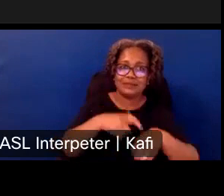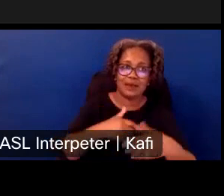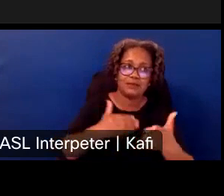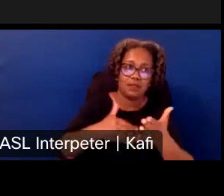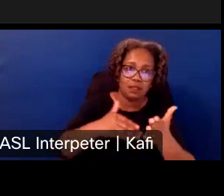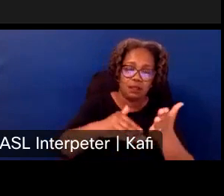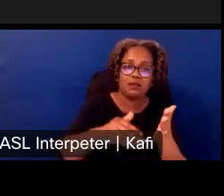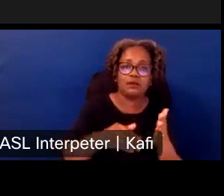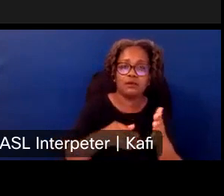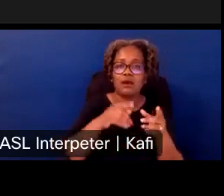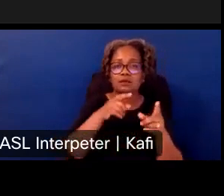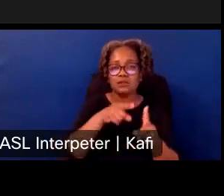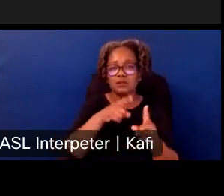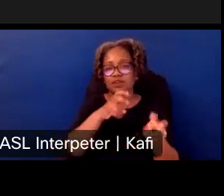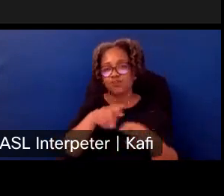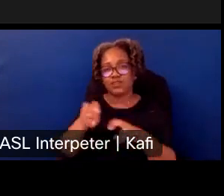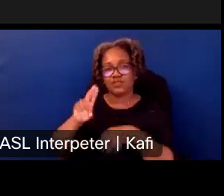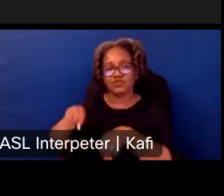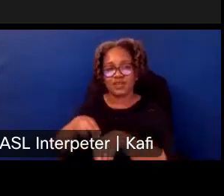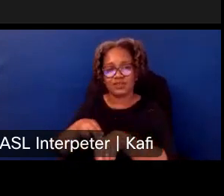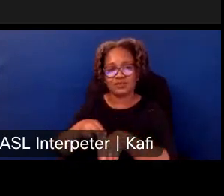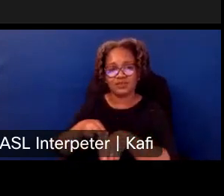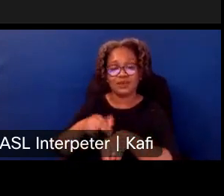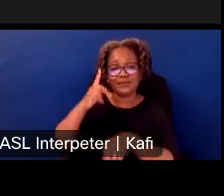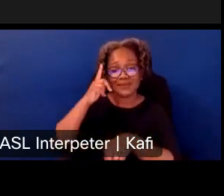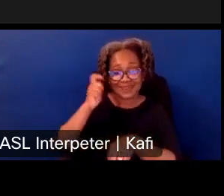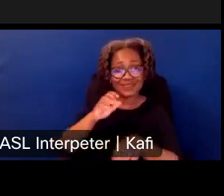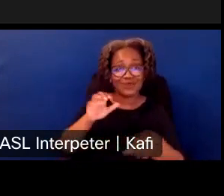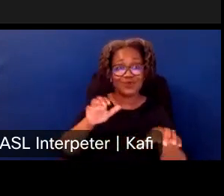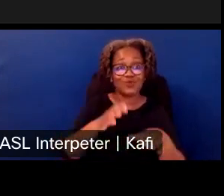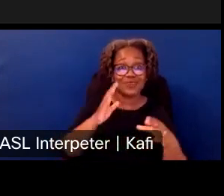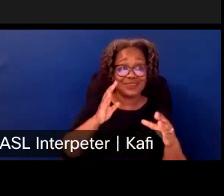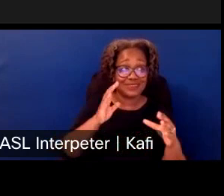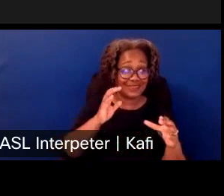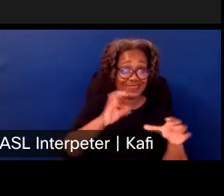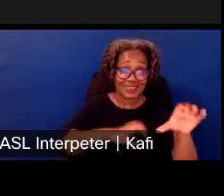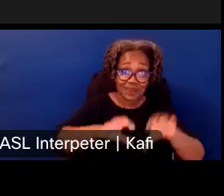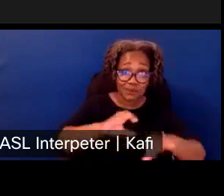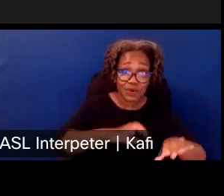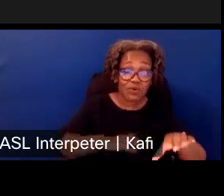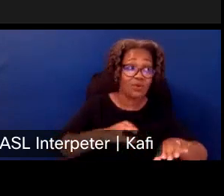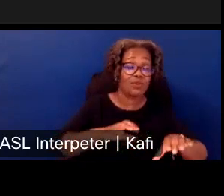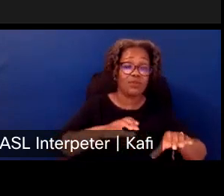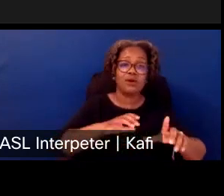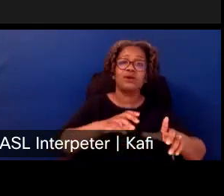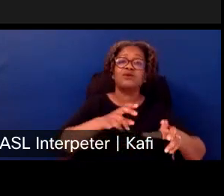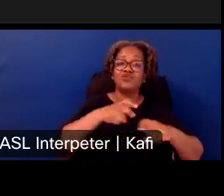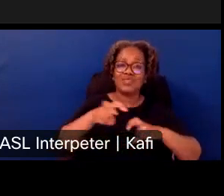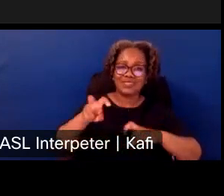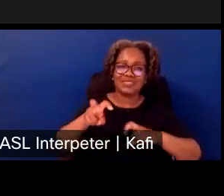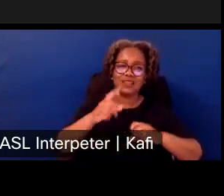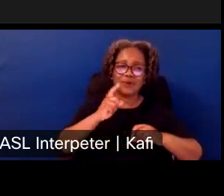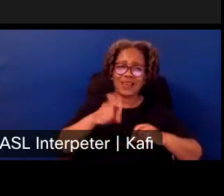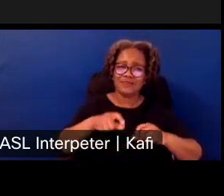more unhealthy hair, which was in the interim causing more breakage and loss of hair. So as Mrs. Dudley